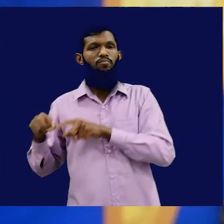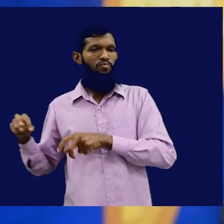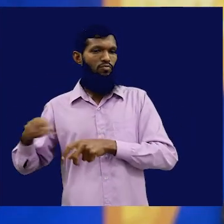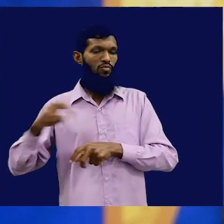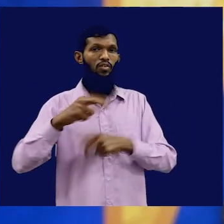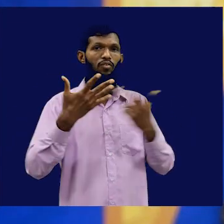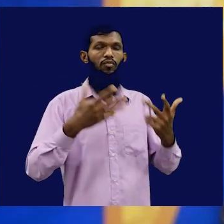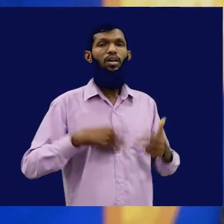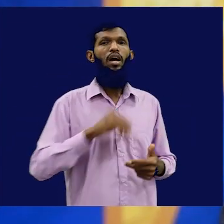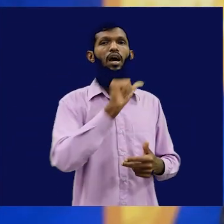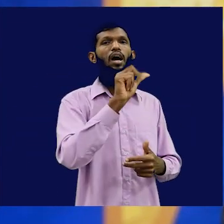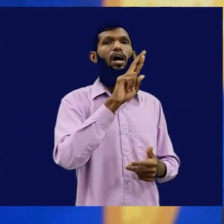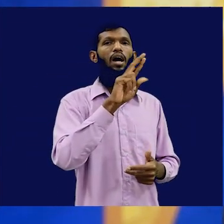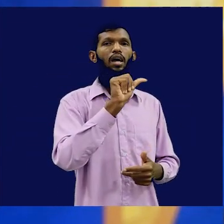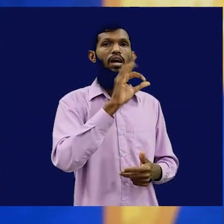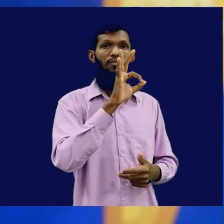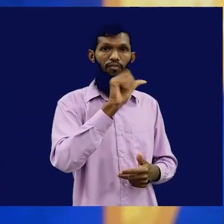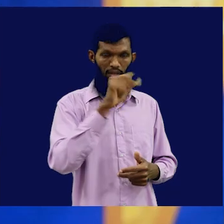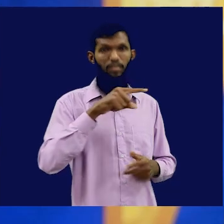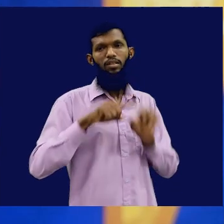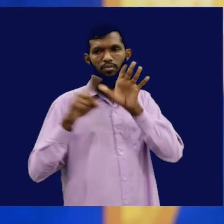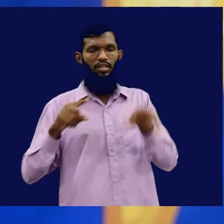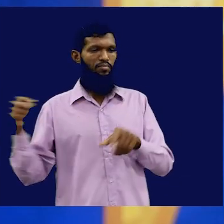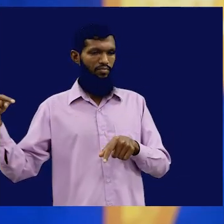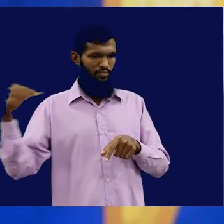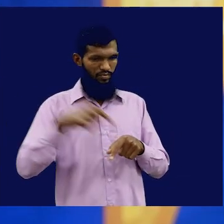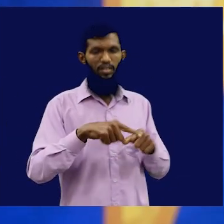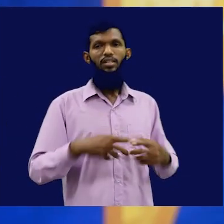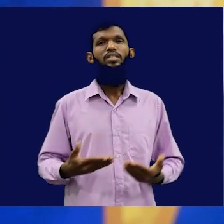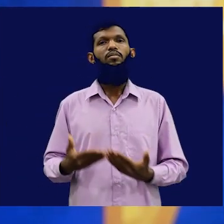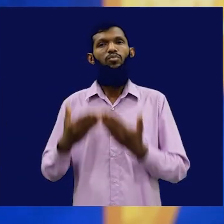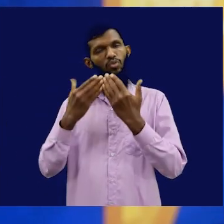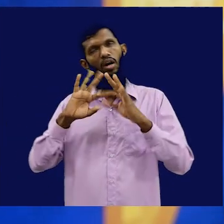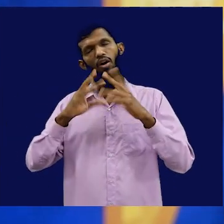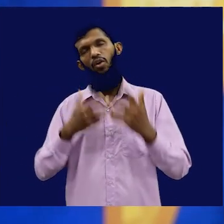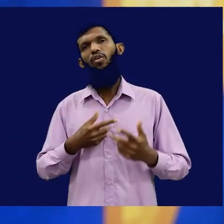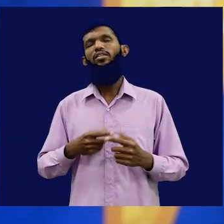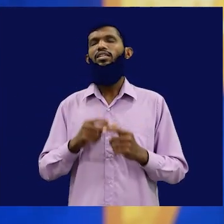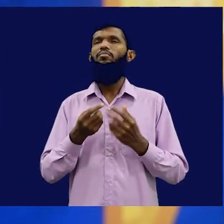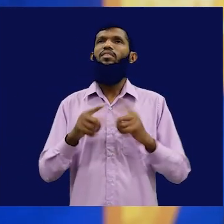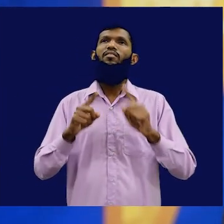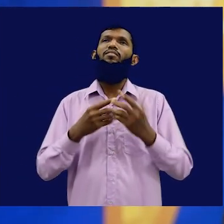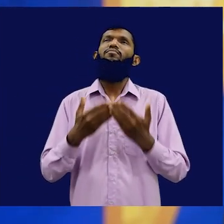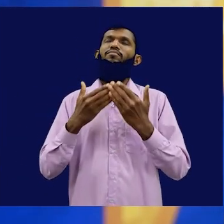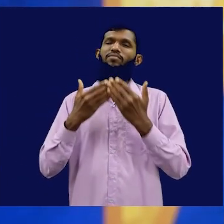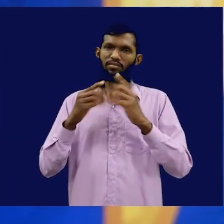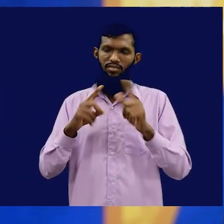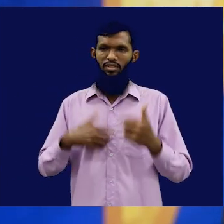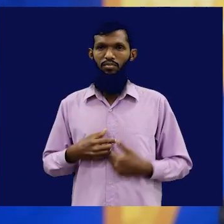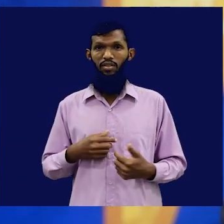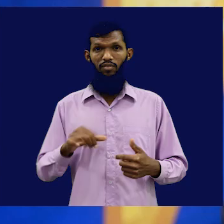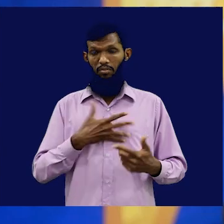leave for Arafat. During the journey, keep reciting Talbiyah, Takbir, and also you have to make dua. The best dua you can